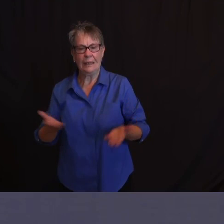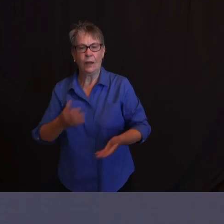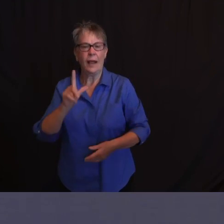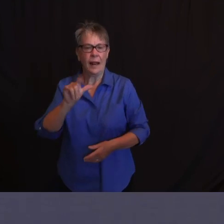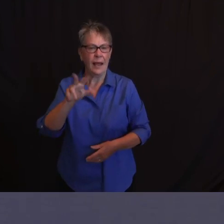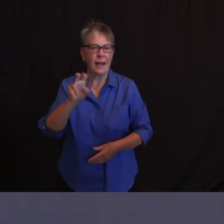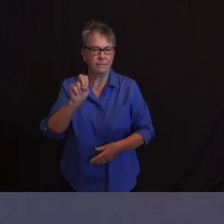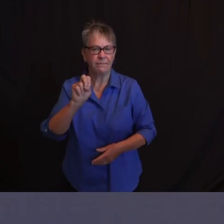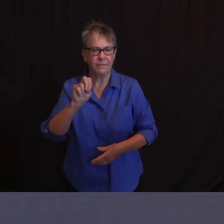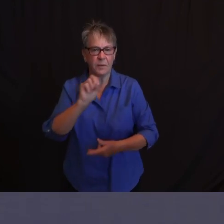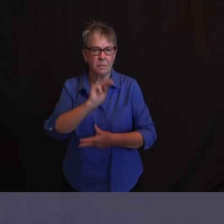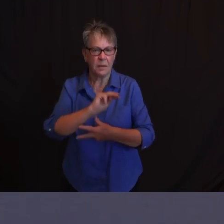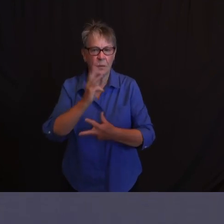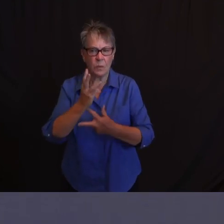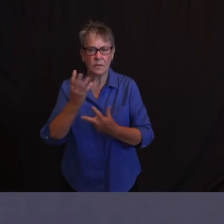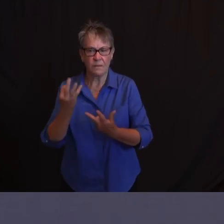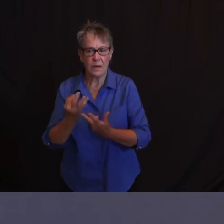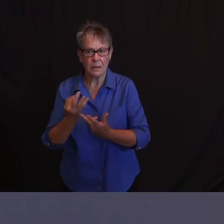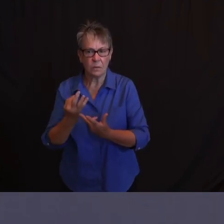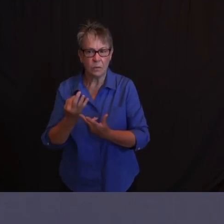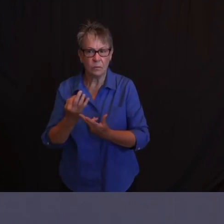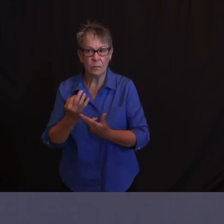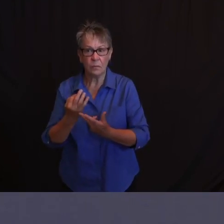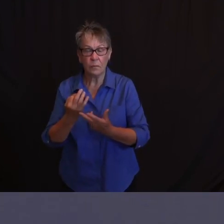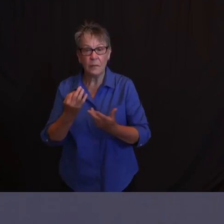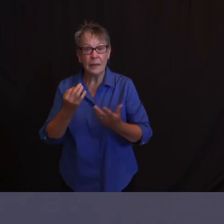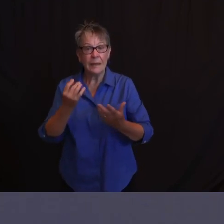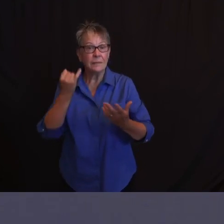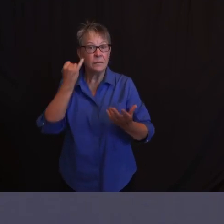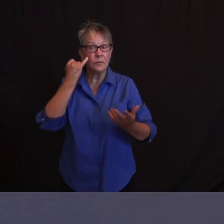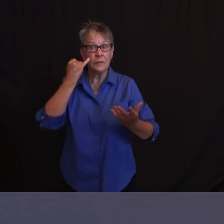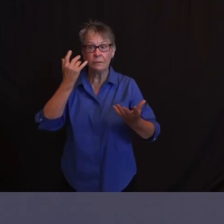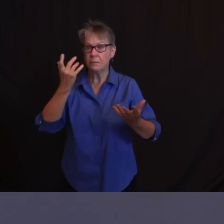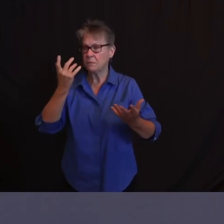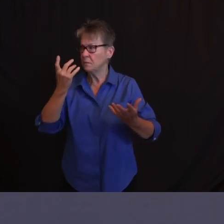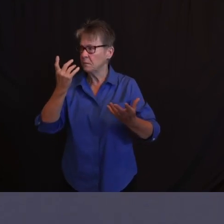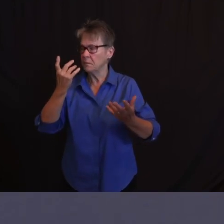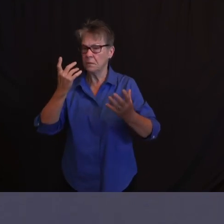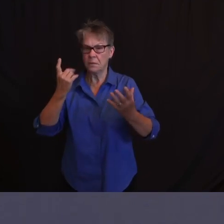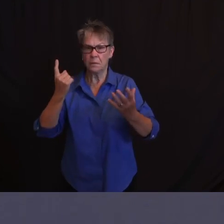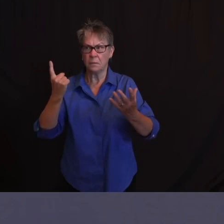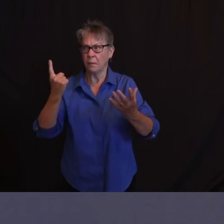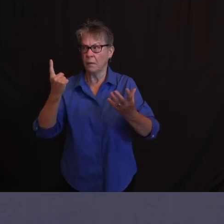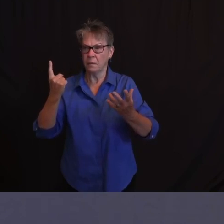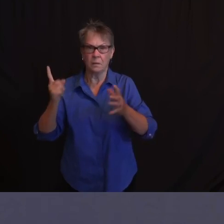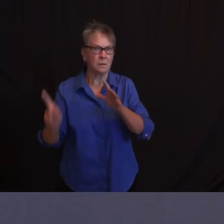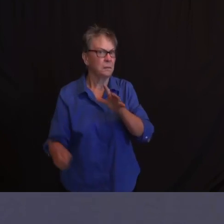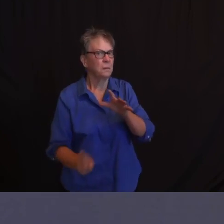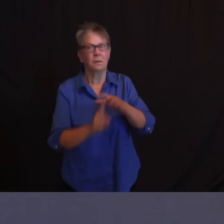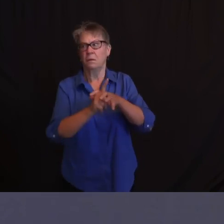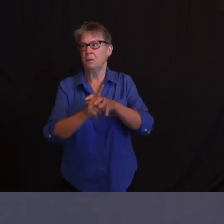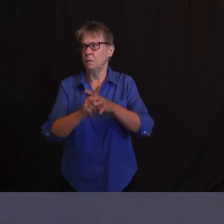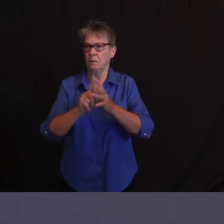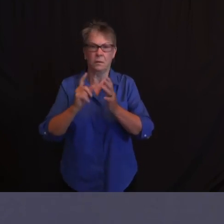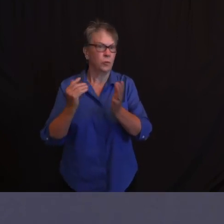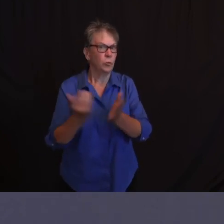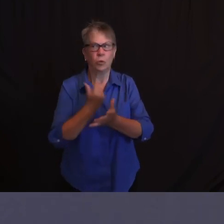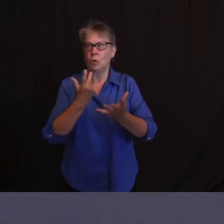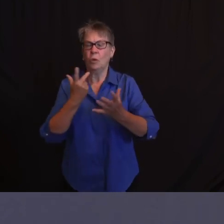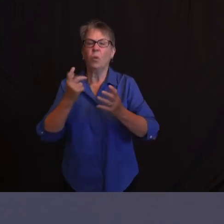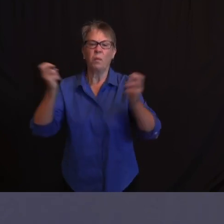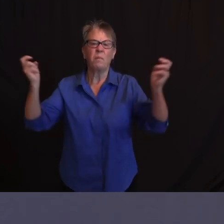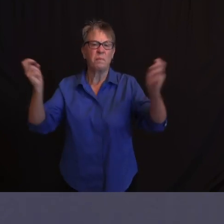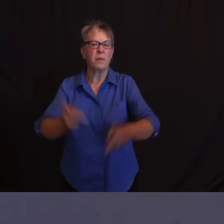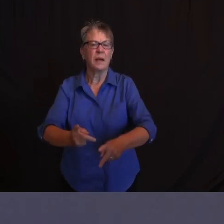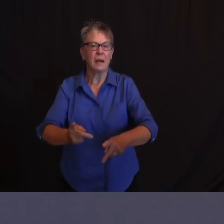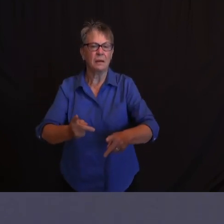to feel like we need to be with you back in person or on the phone, we will do that. So with that, thank you, sir.